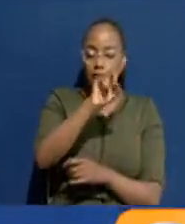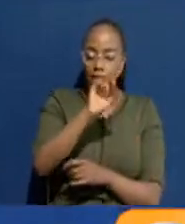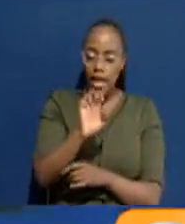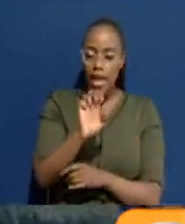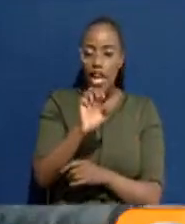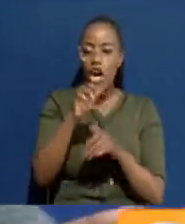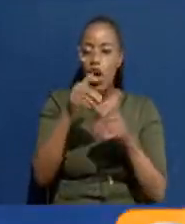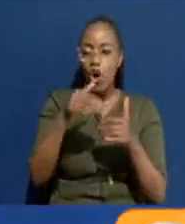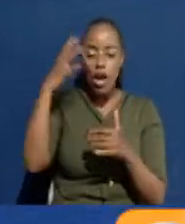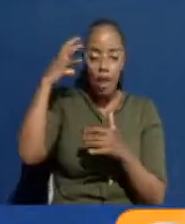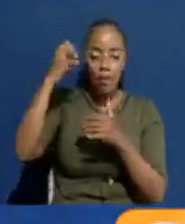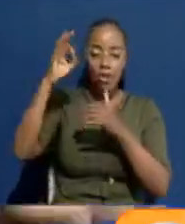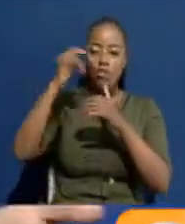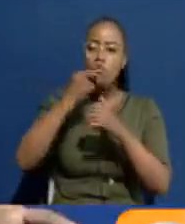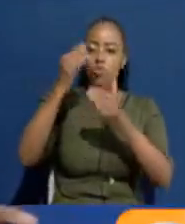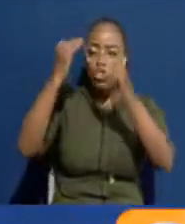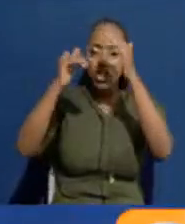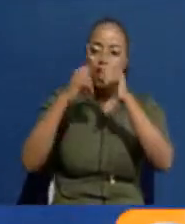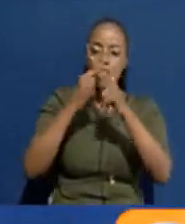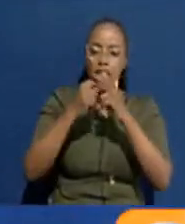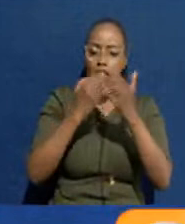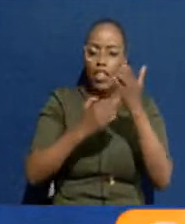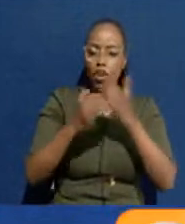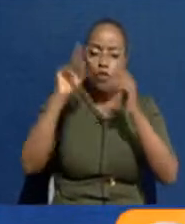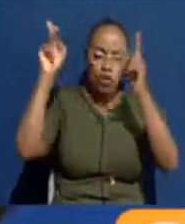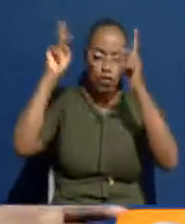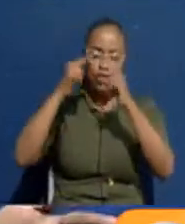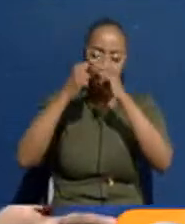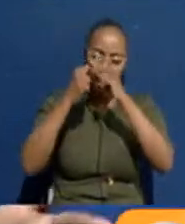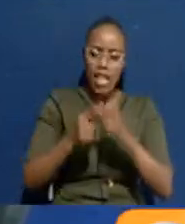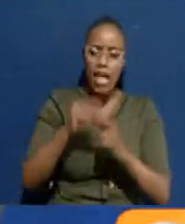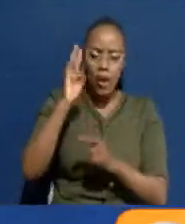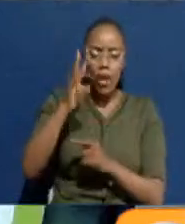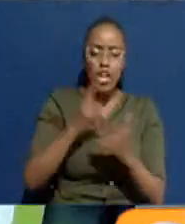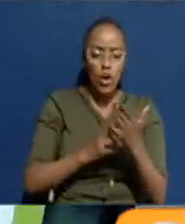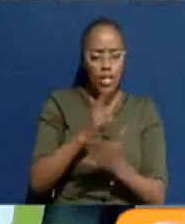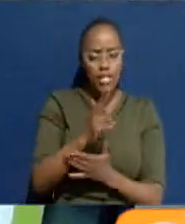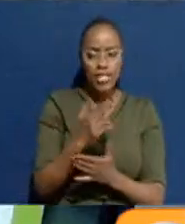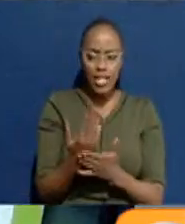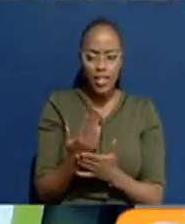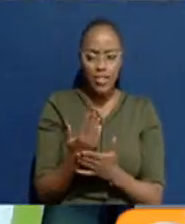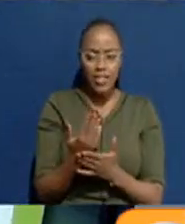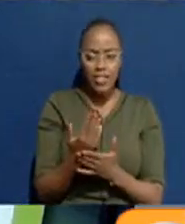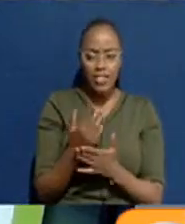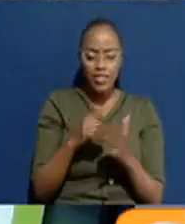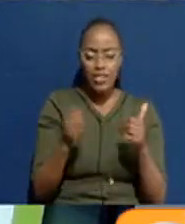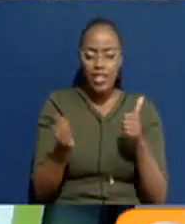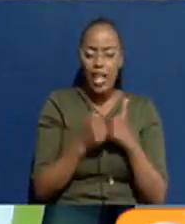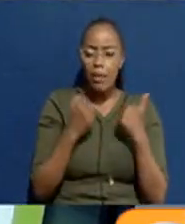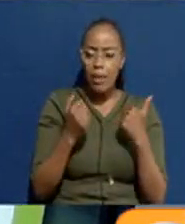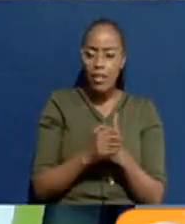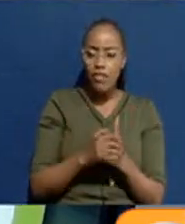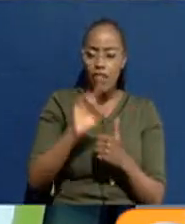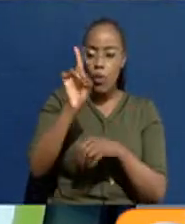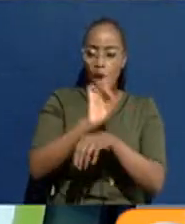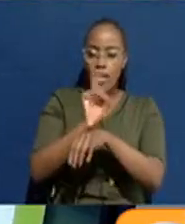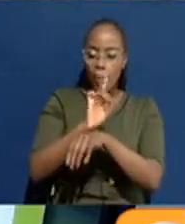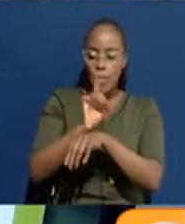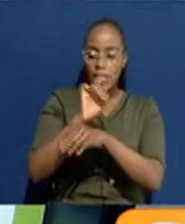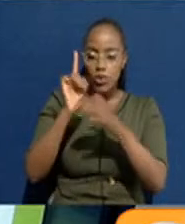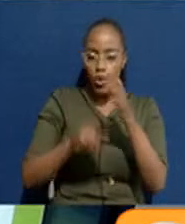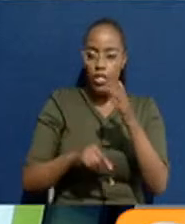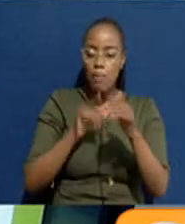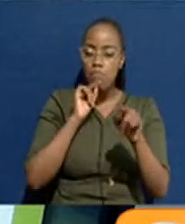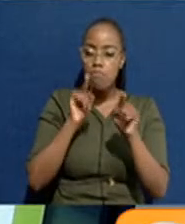a campus of more university, it means that the economy of Kakamega will die. You honestly, see, who would argue that my 1 minute is this.